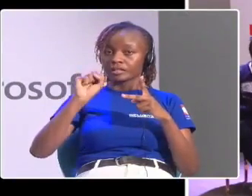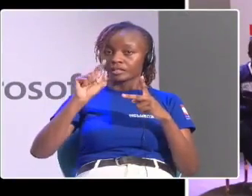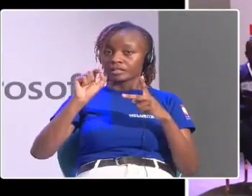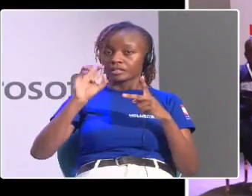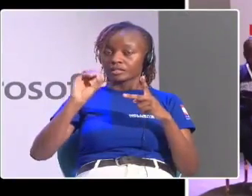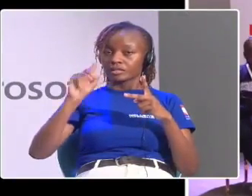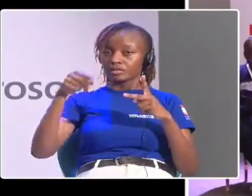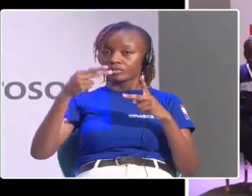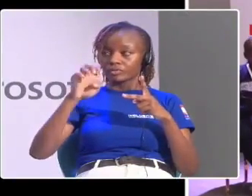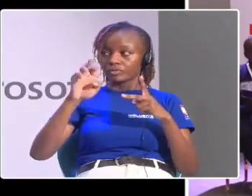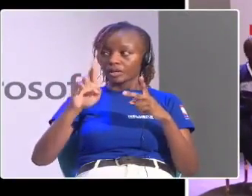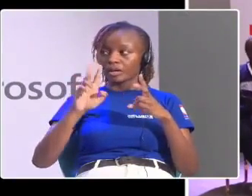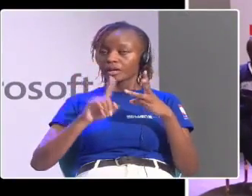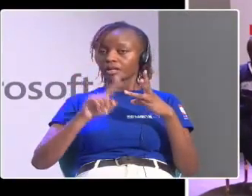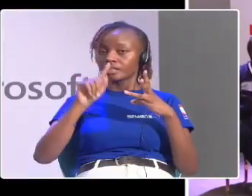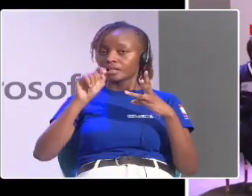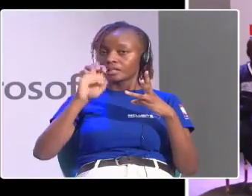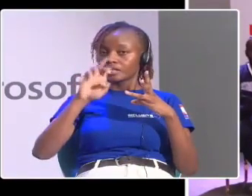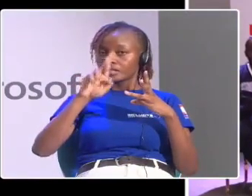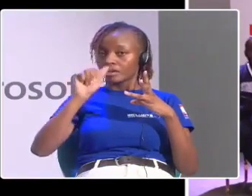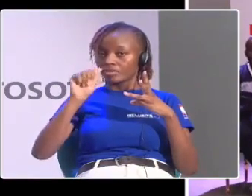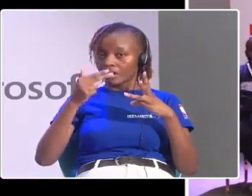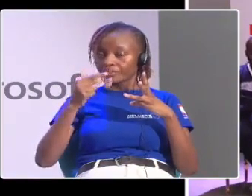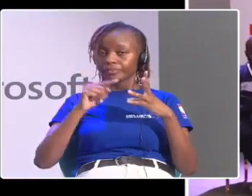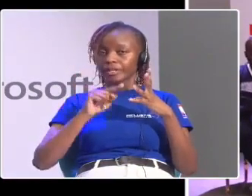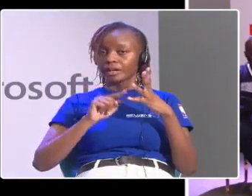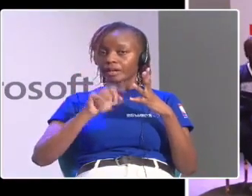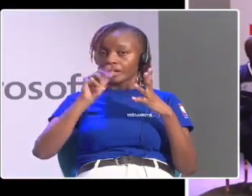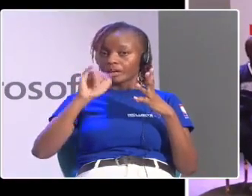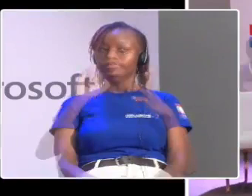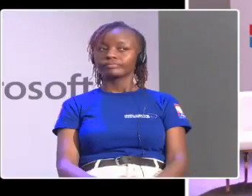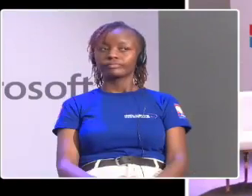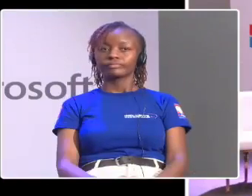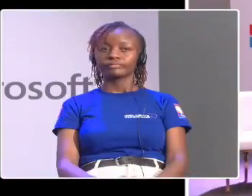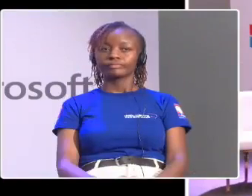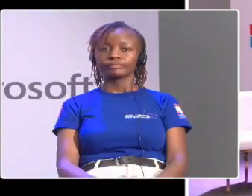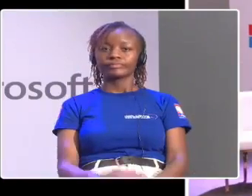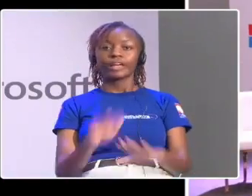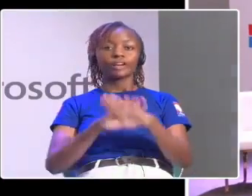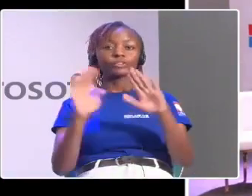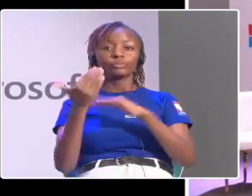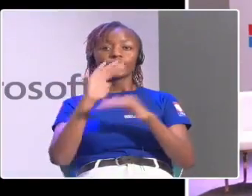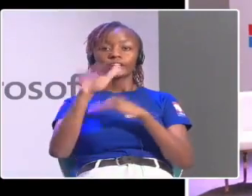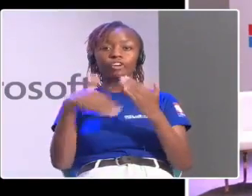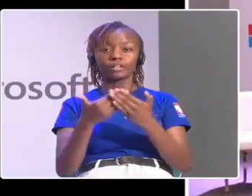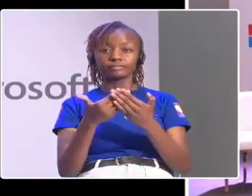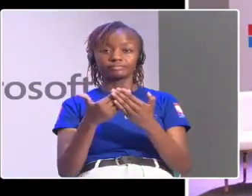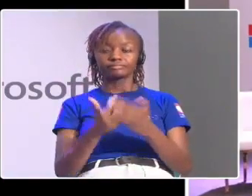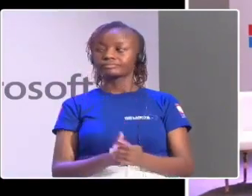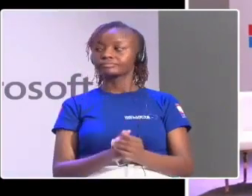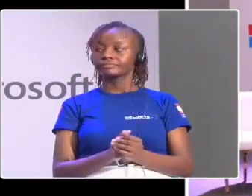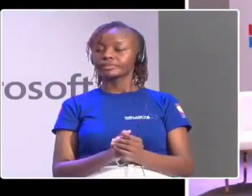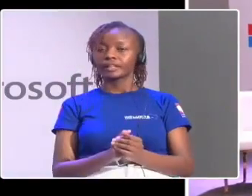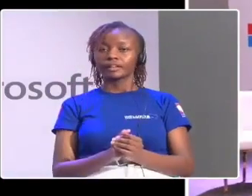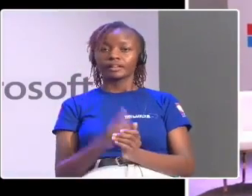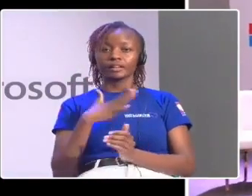Sarah. We also have Michael here with us, and I'll leave it to them. Good morning, everyone. My